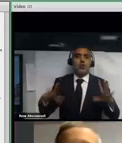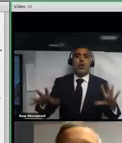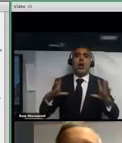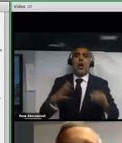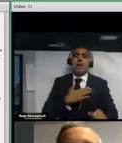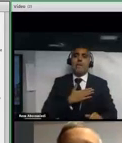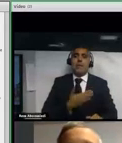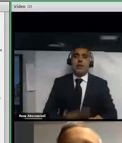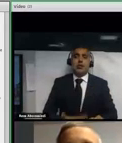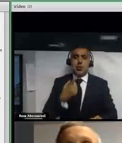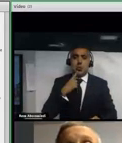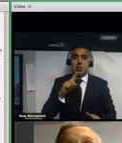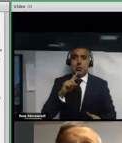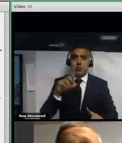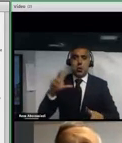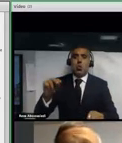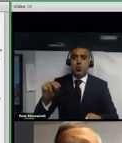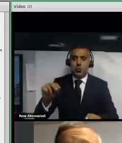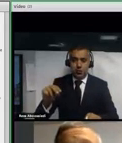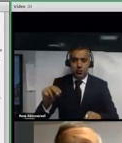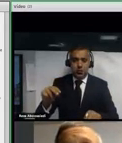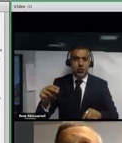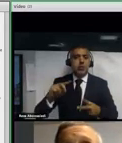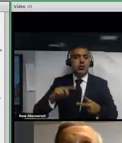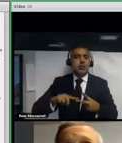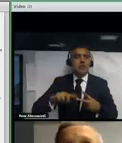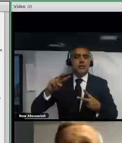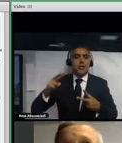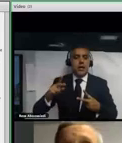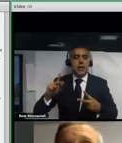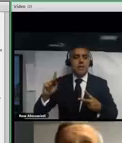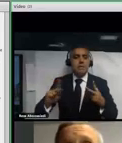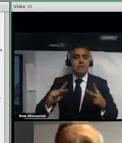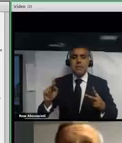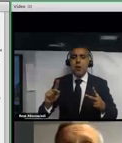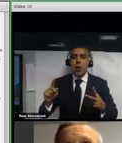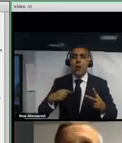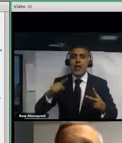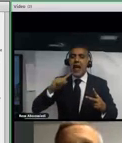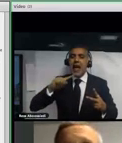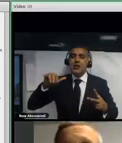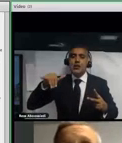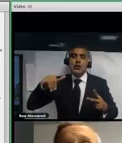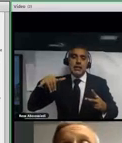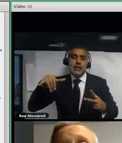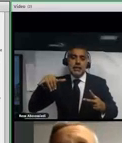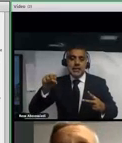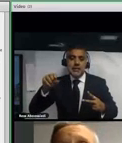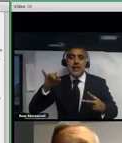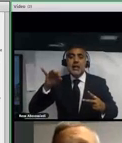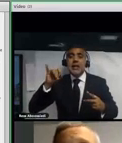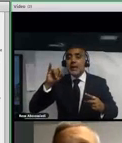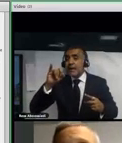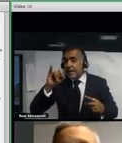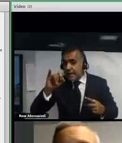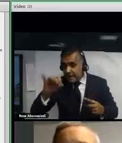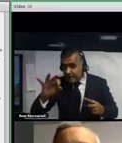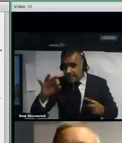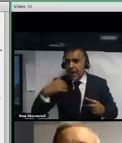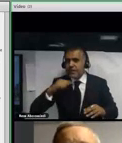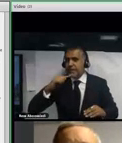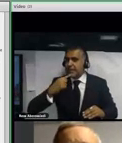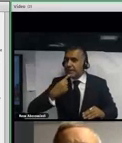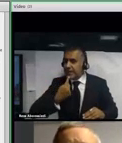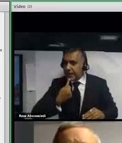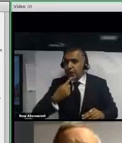will respond no to that. Second, people only tend to answer yes to this question if they have a severe condition, because